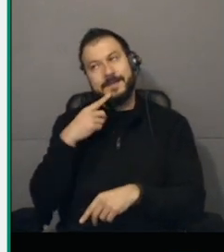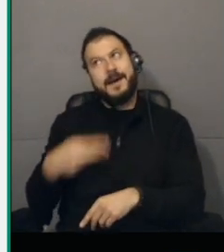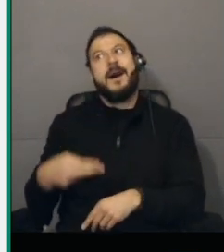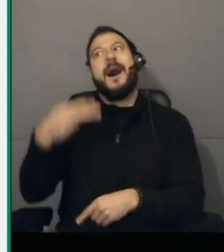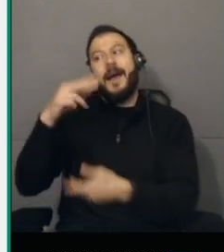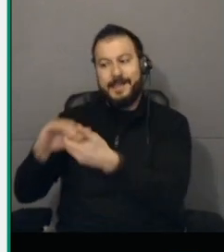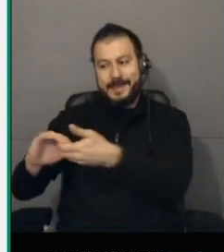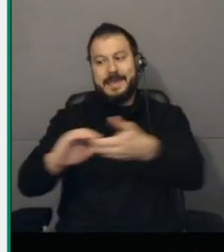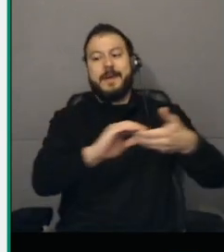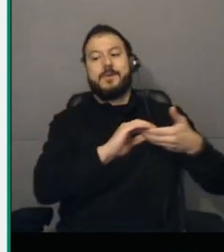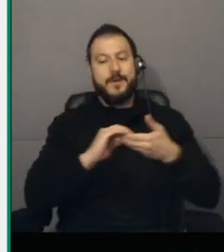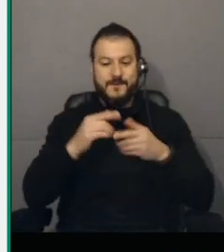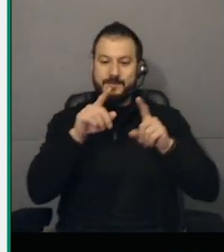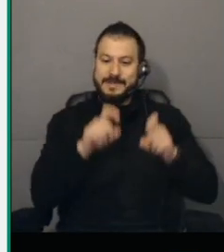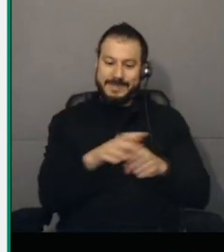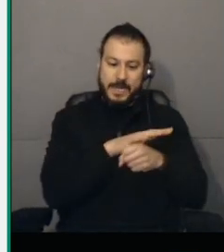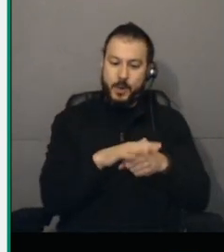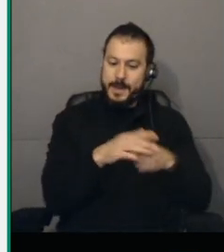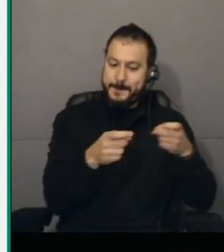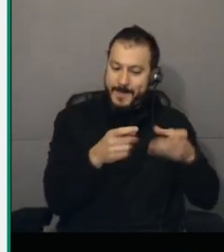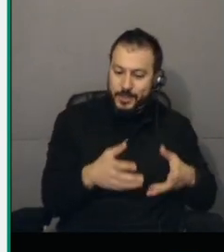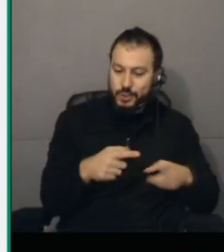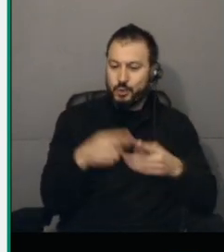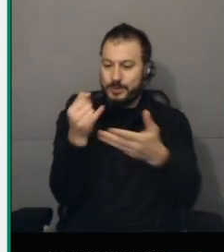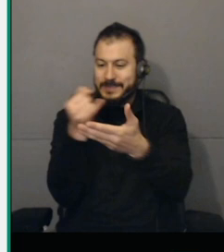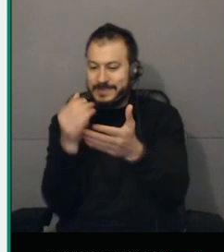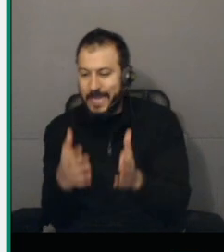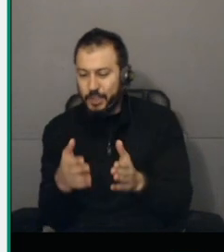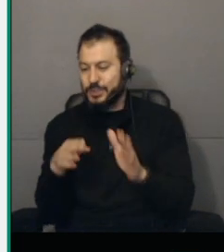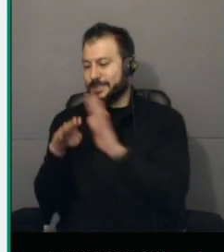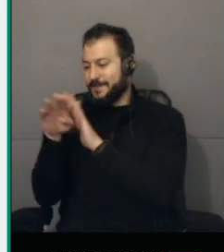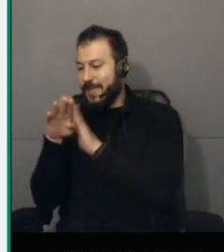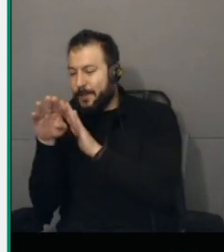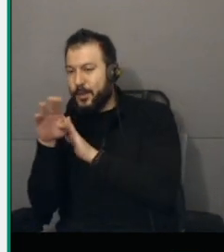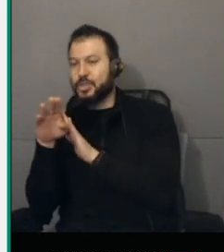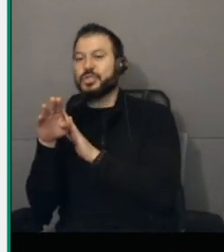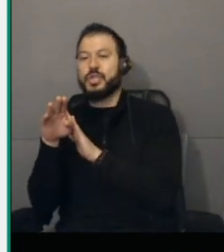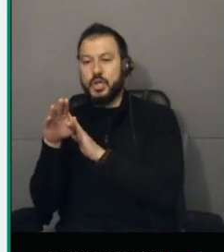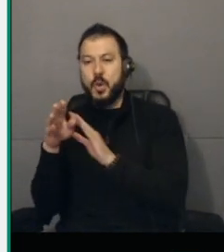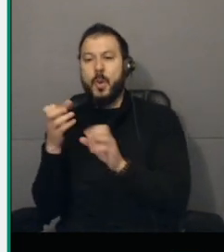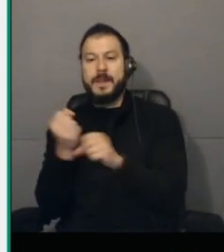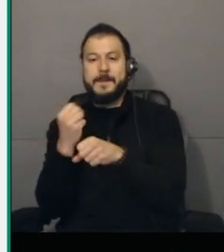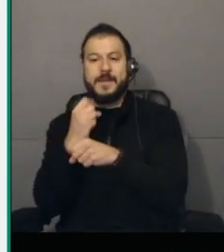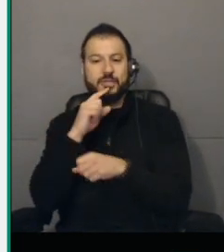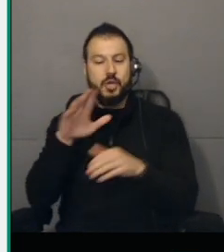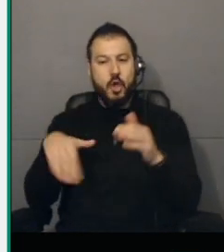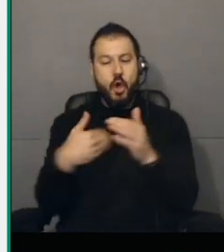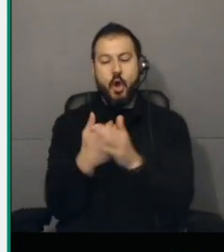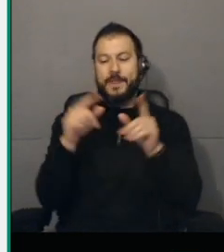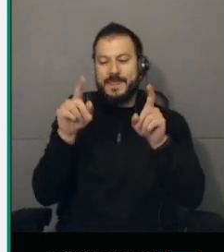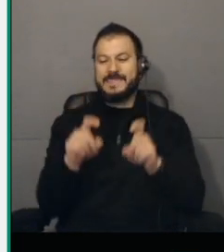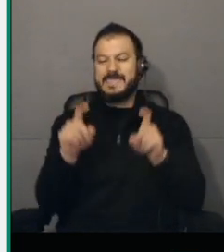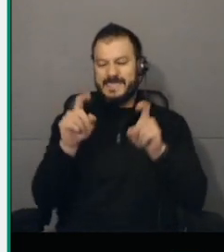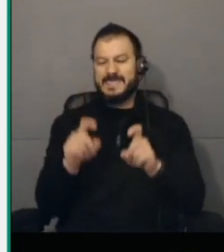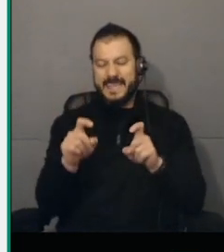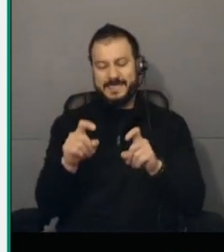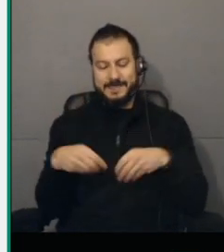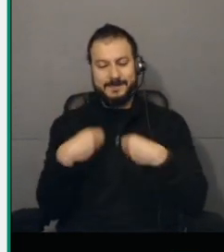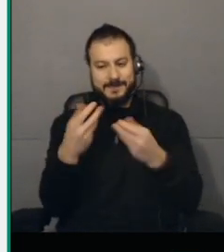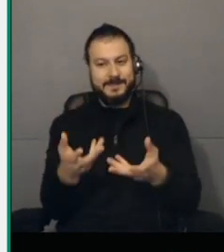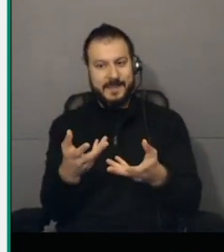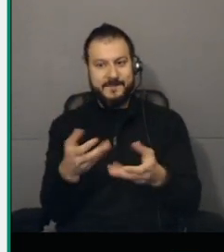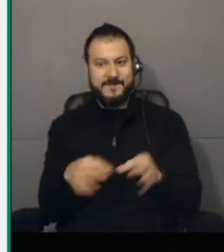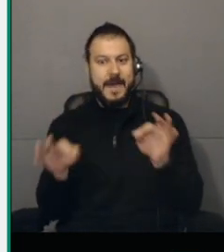that should involve everyone from test area managers to designers and developers. We want to make sure these test cases deliver value to our